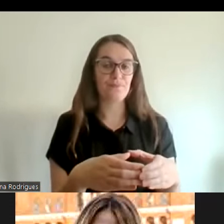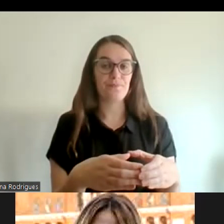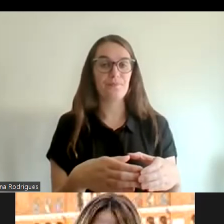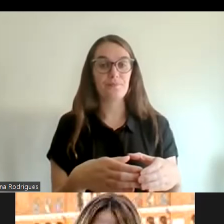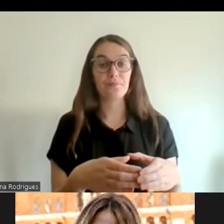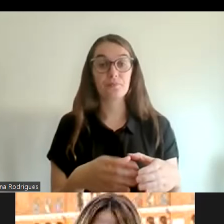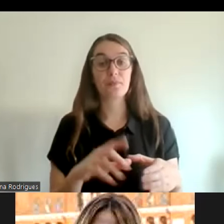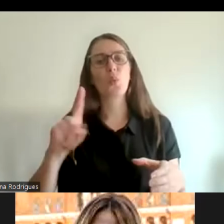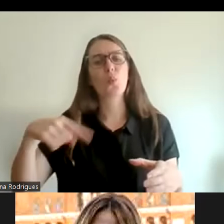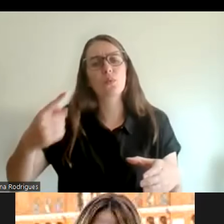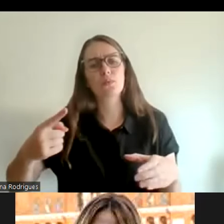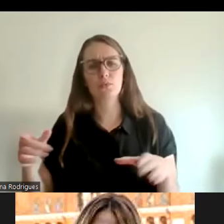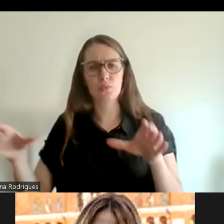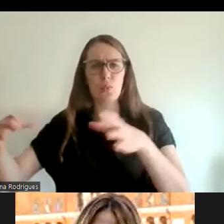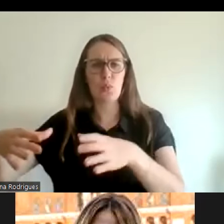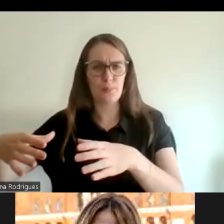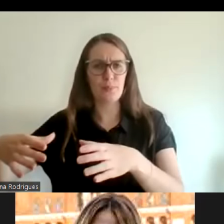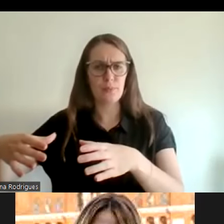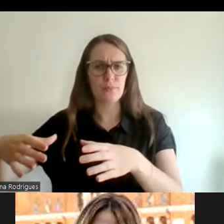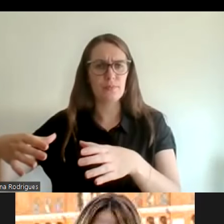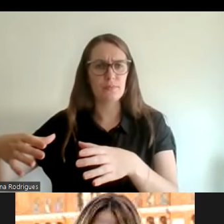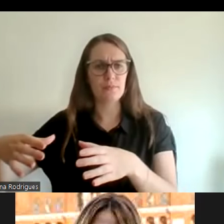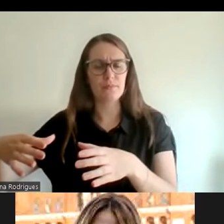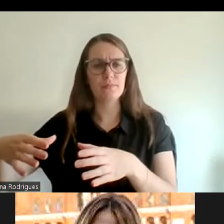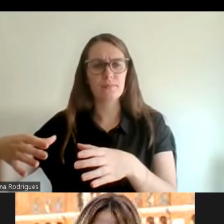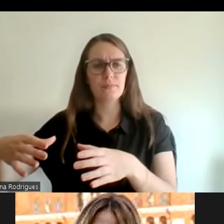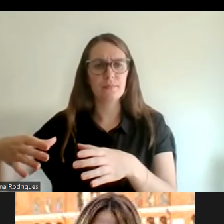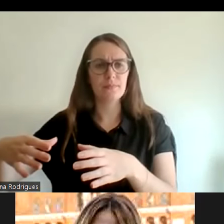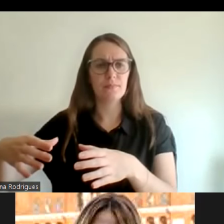the other group were these